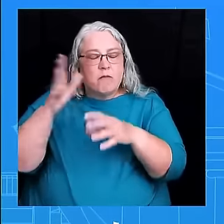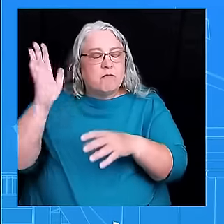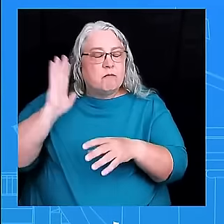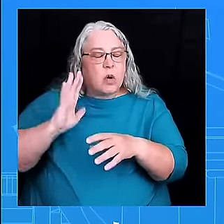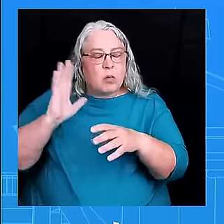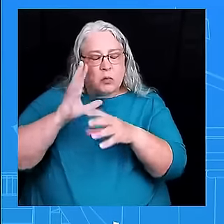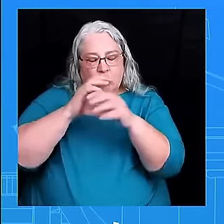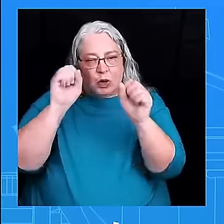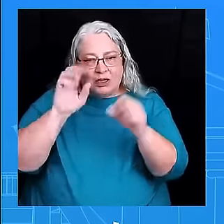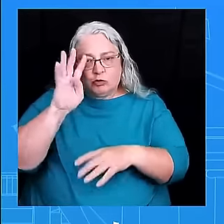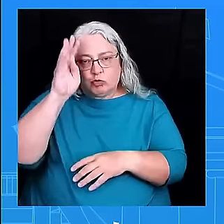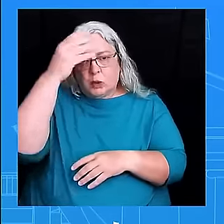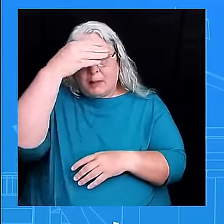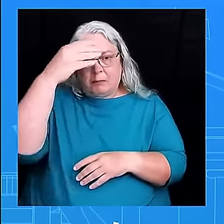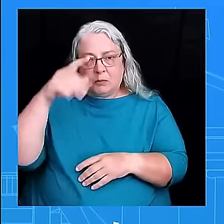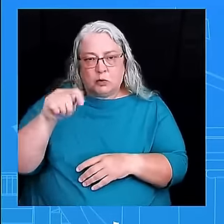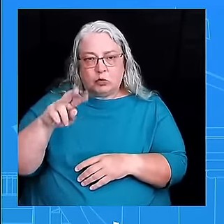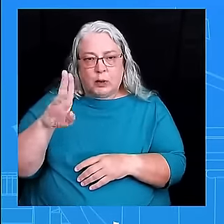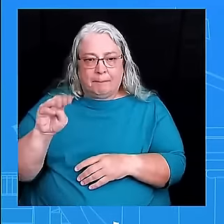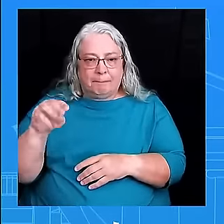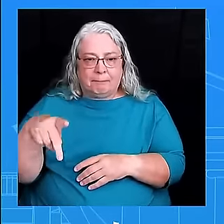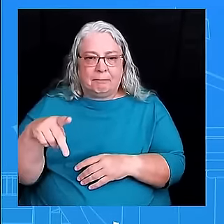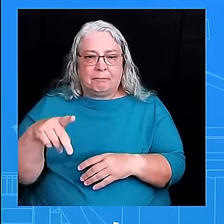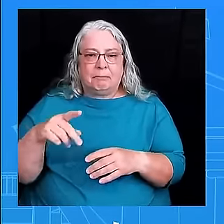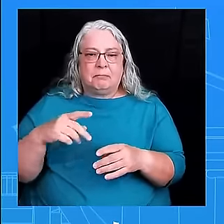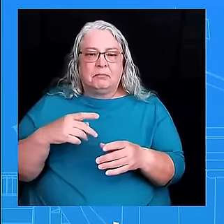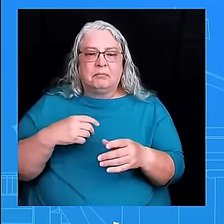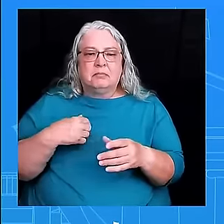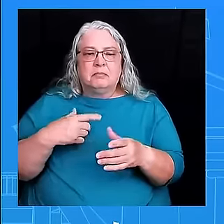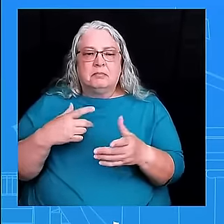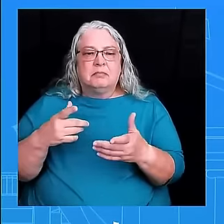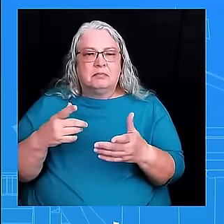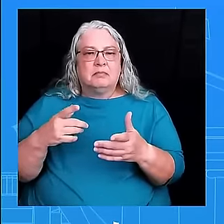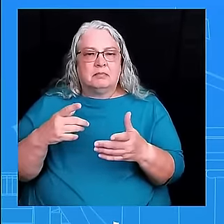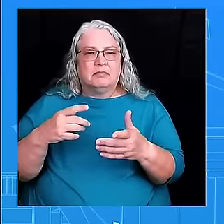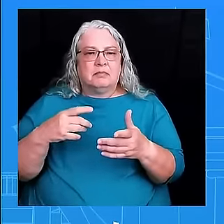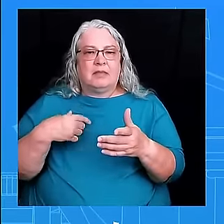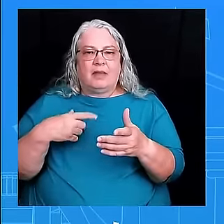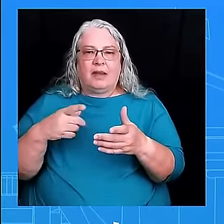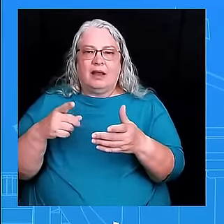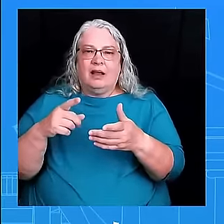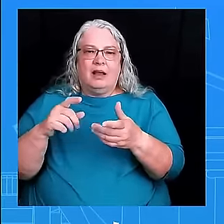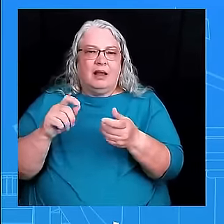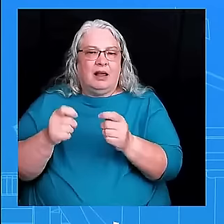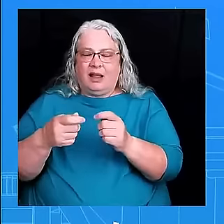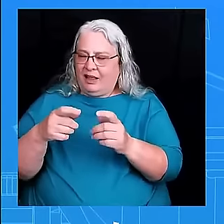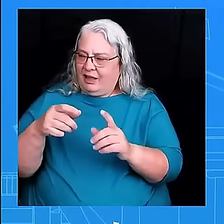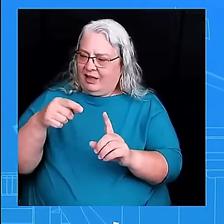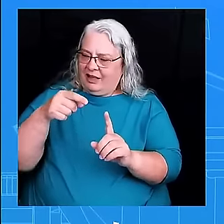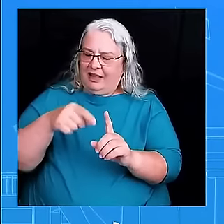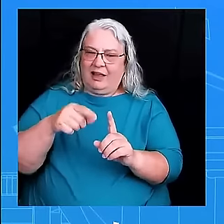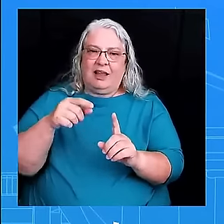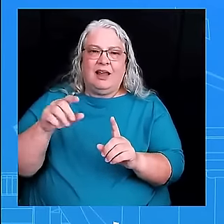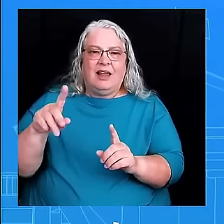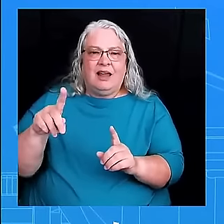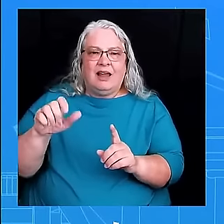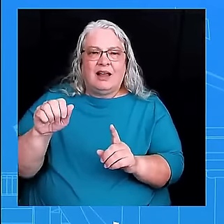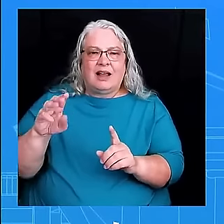he, just like myself and what I stated here and what the vice president stated as